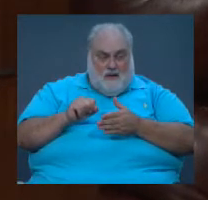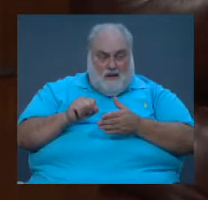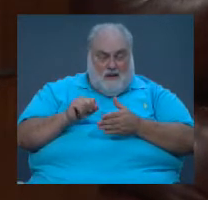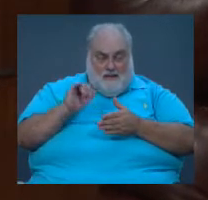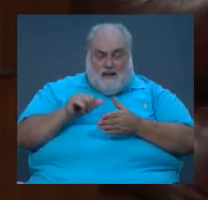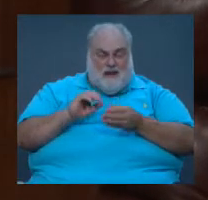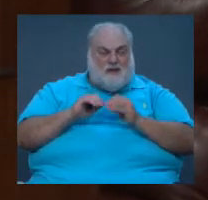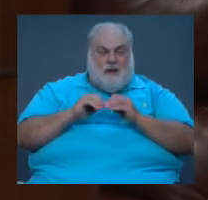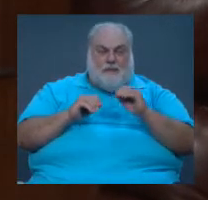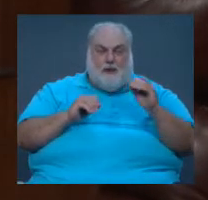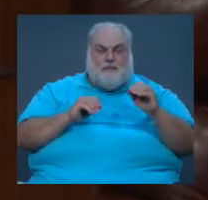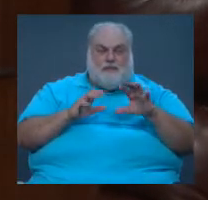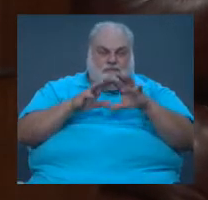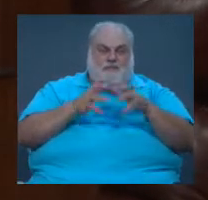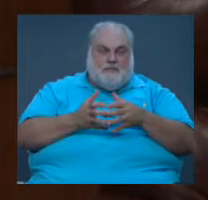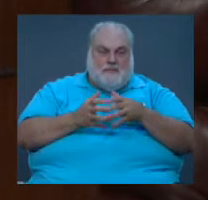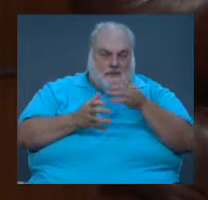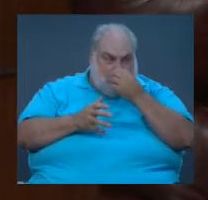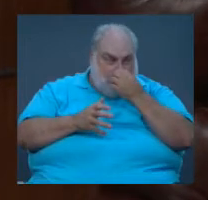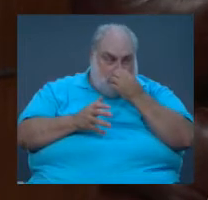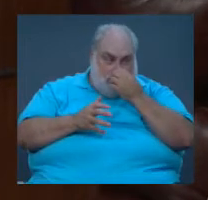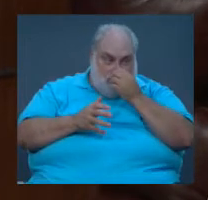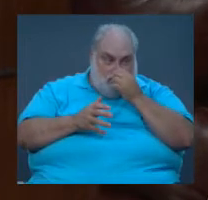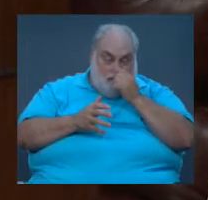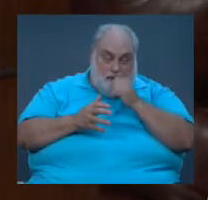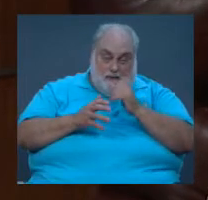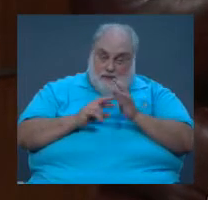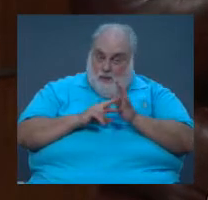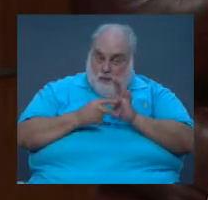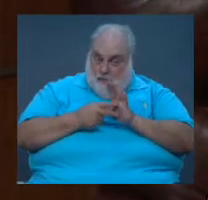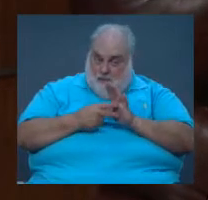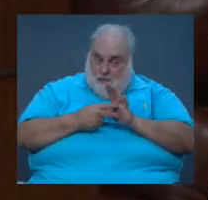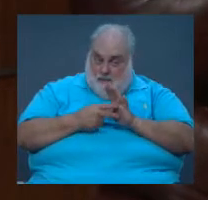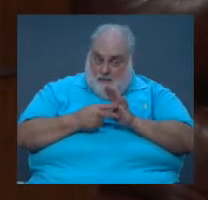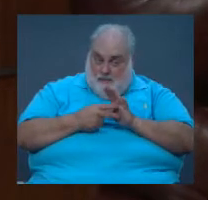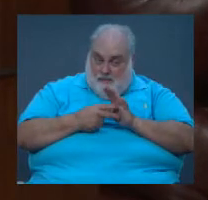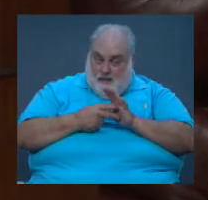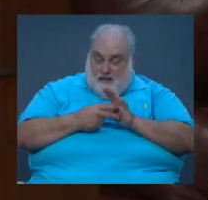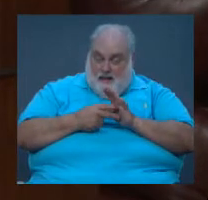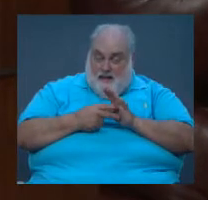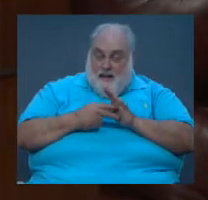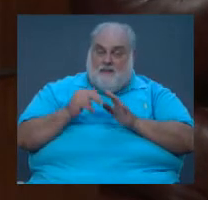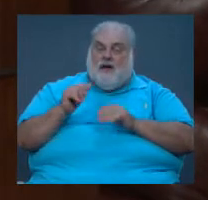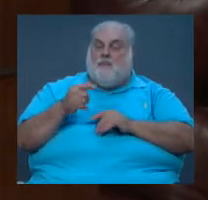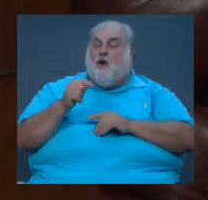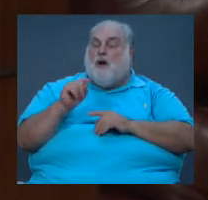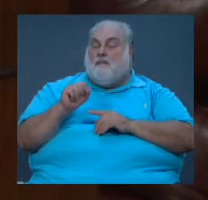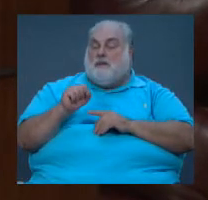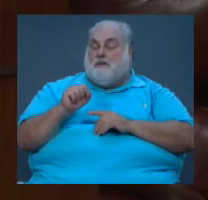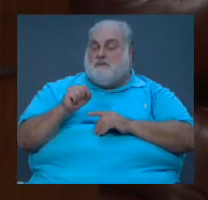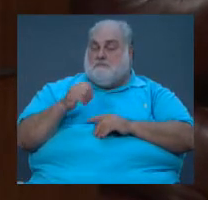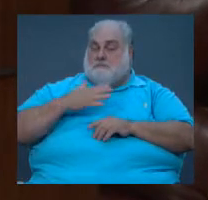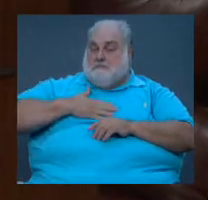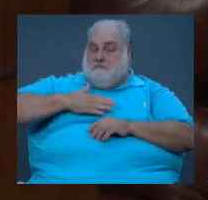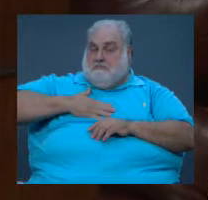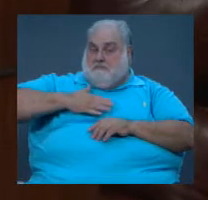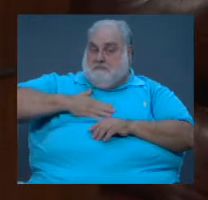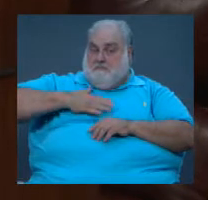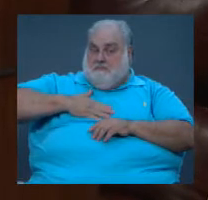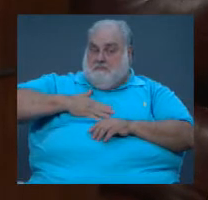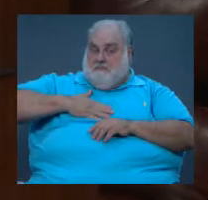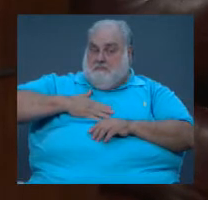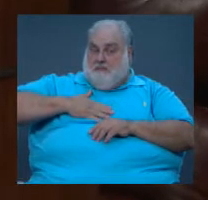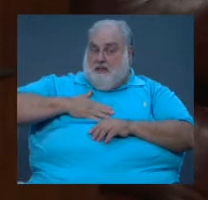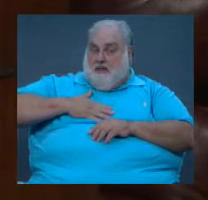just a round number. Yeah. So if I have an apartment complex that I've